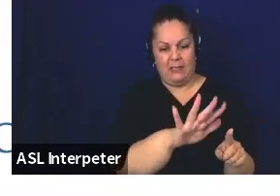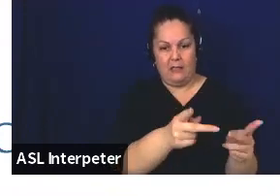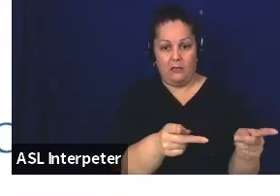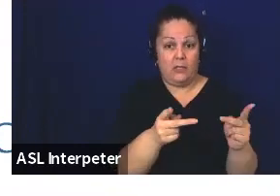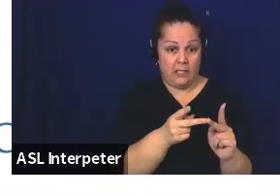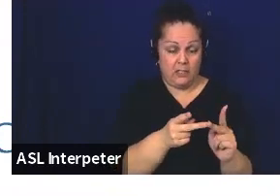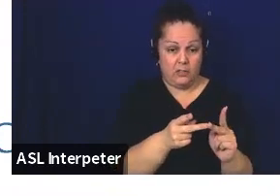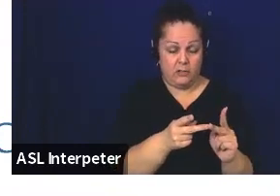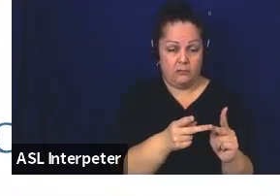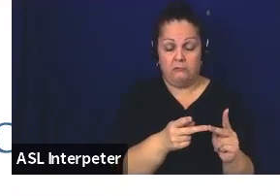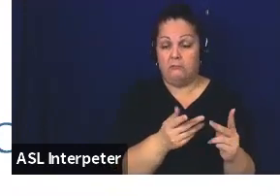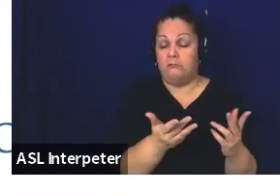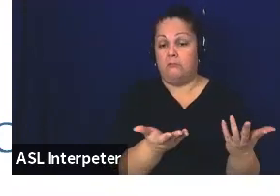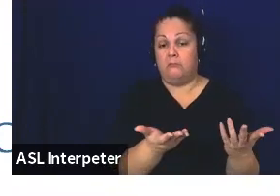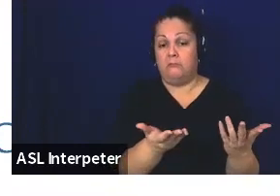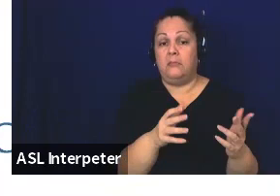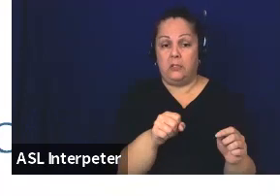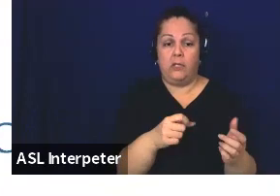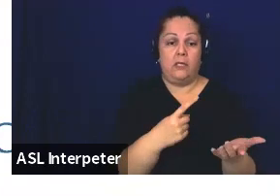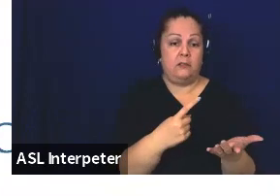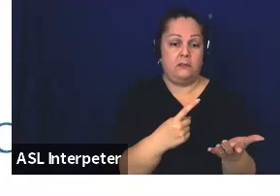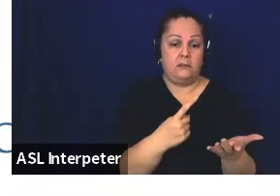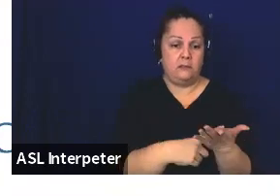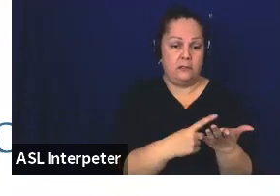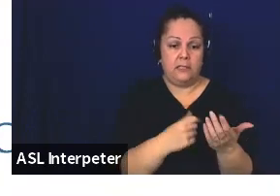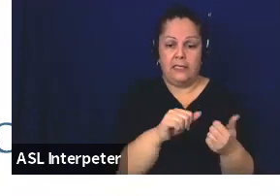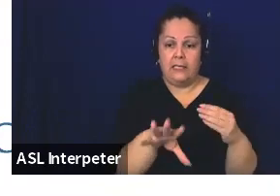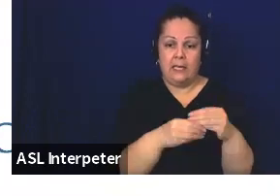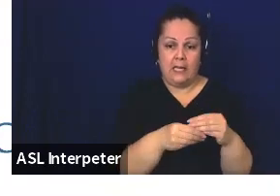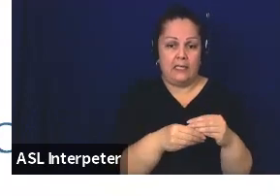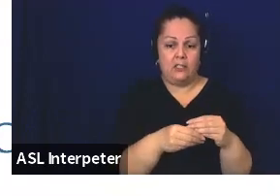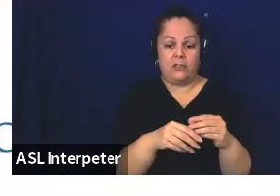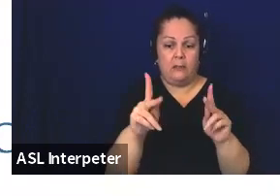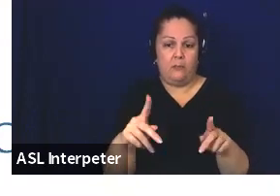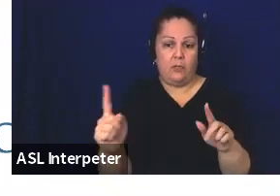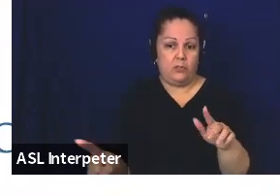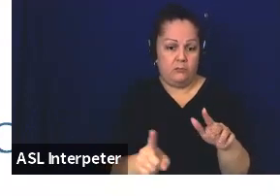in. And this could be discussing any additional perpetrator or